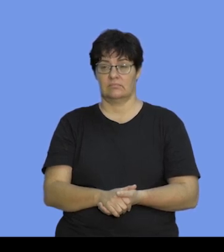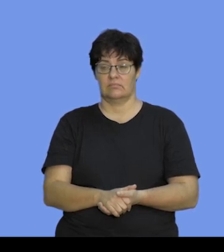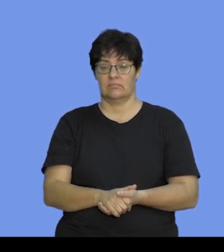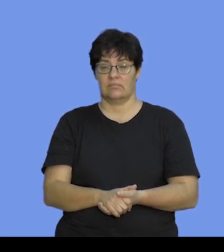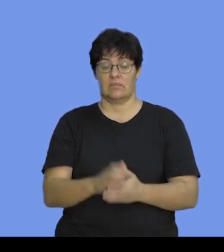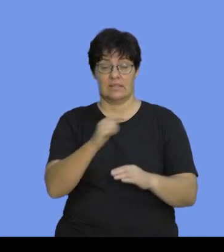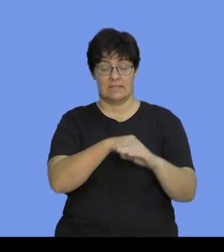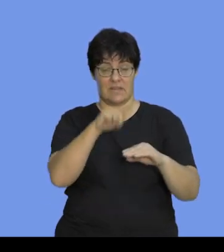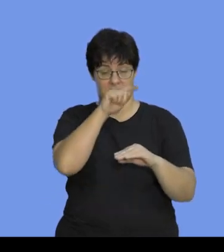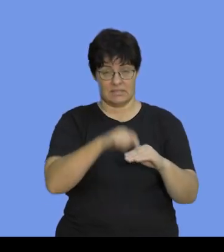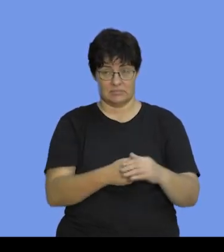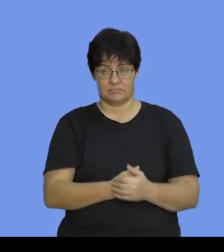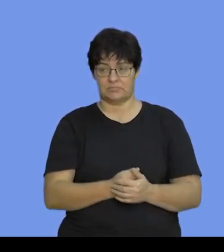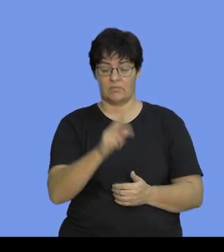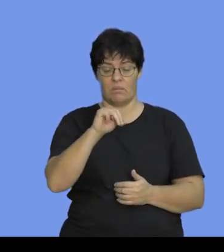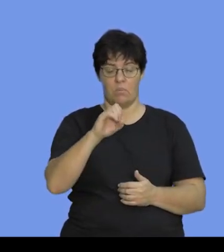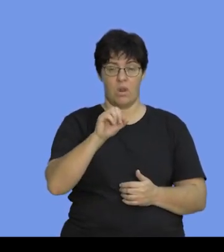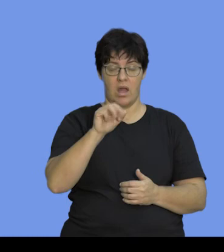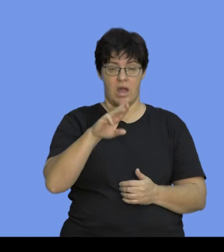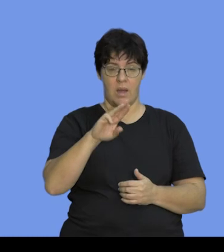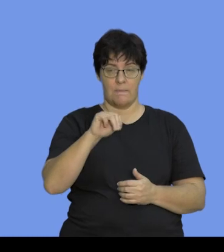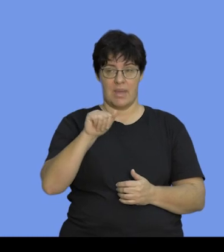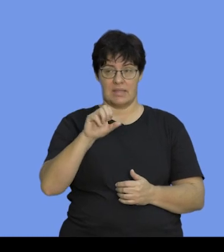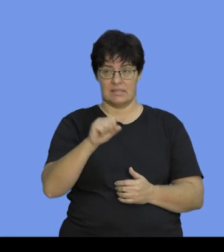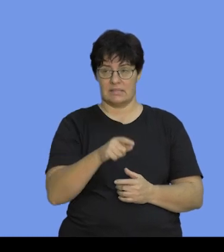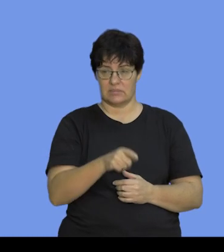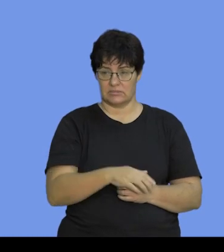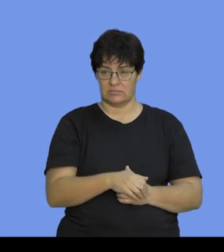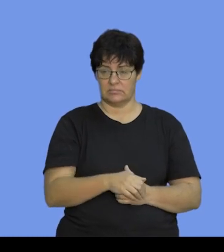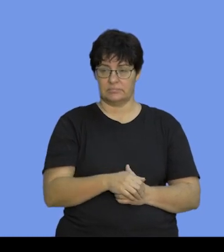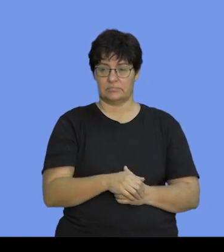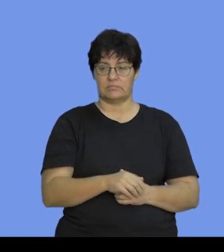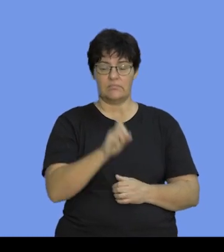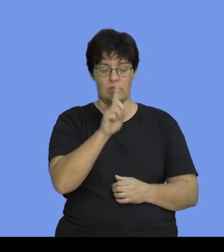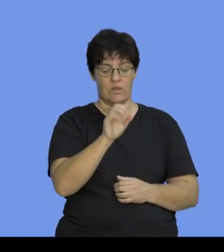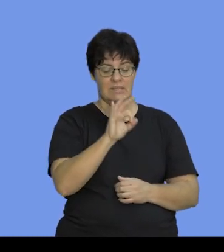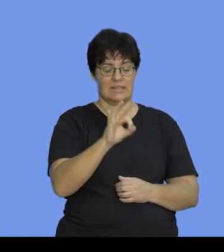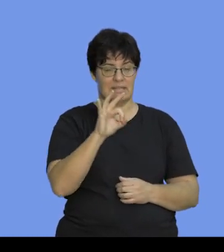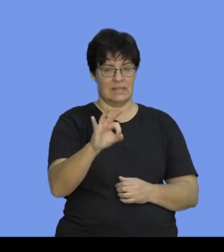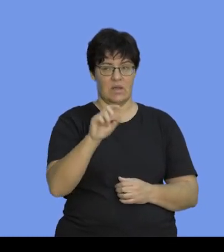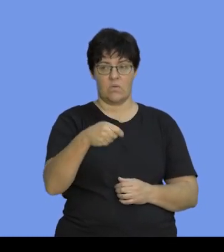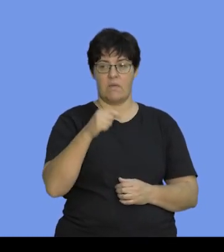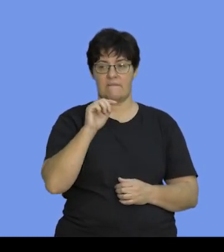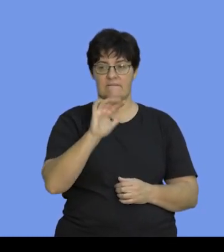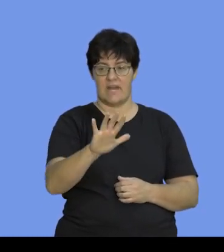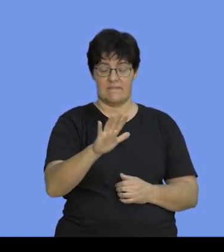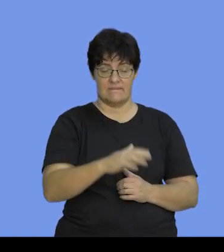6,675 grams divided by the molar mass. We've understood that the molar mass is